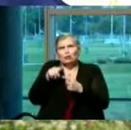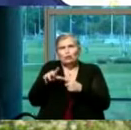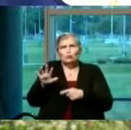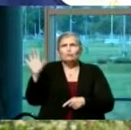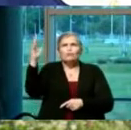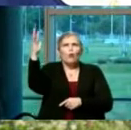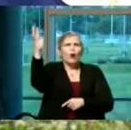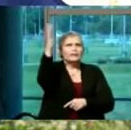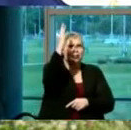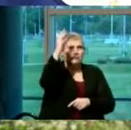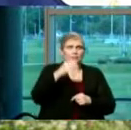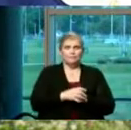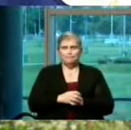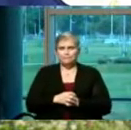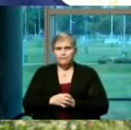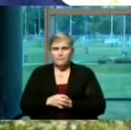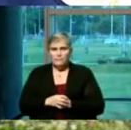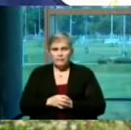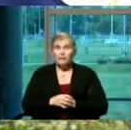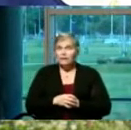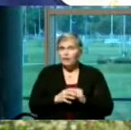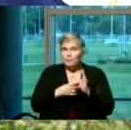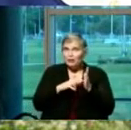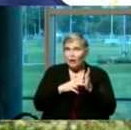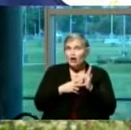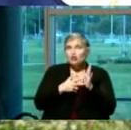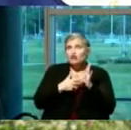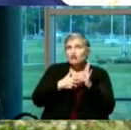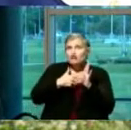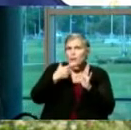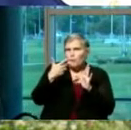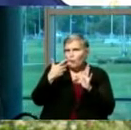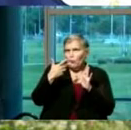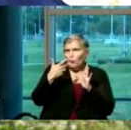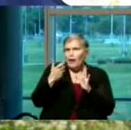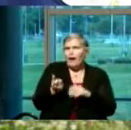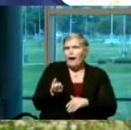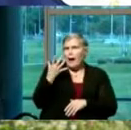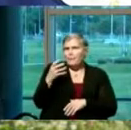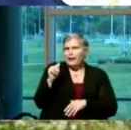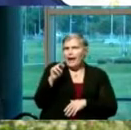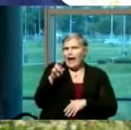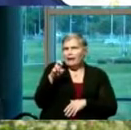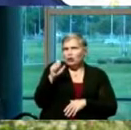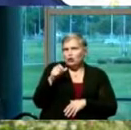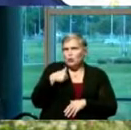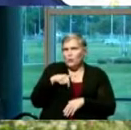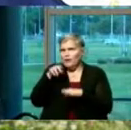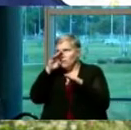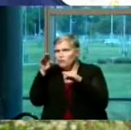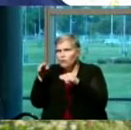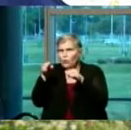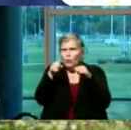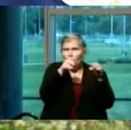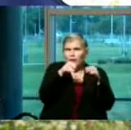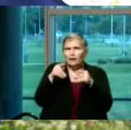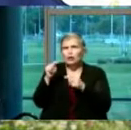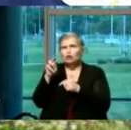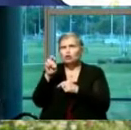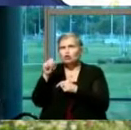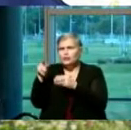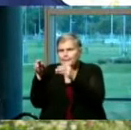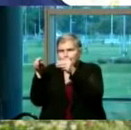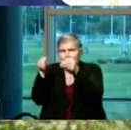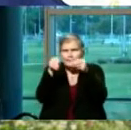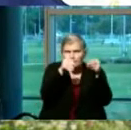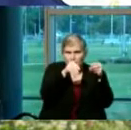state. We have to more than triple the number of acres we treat annually with scientifically sound